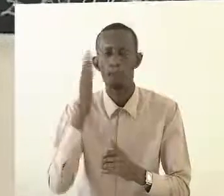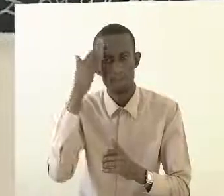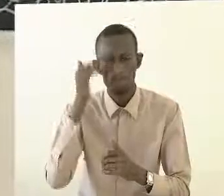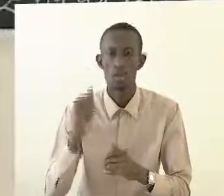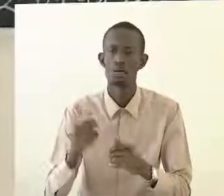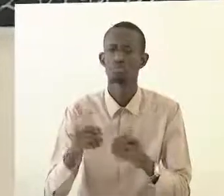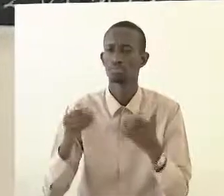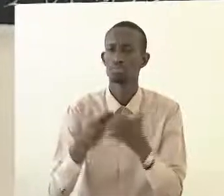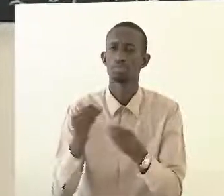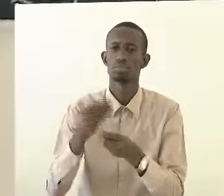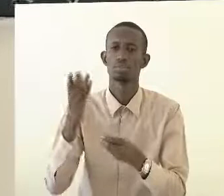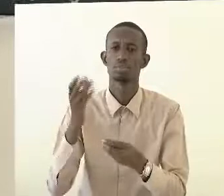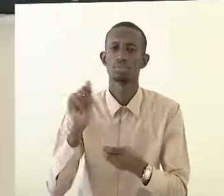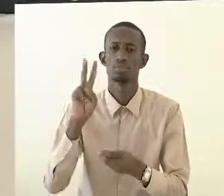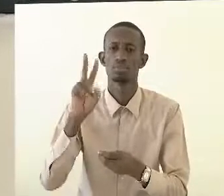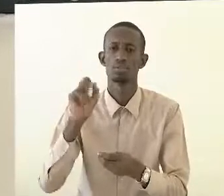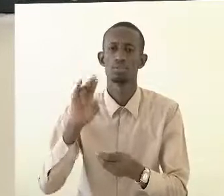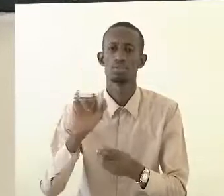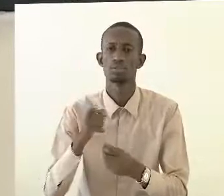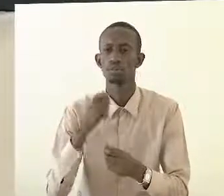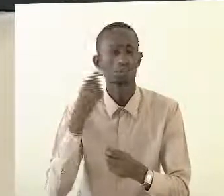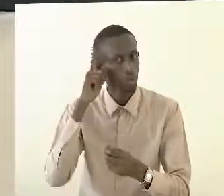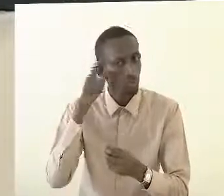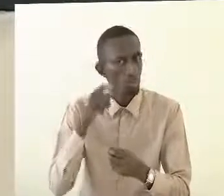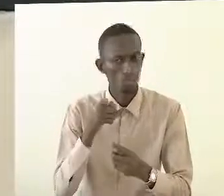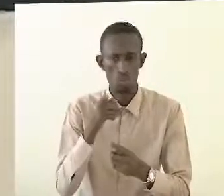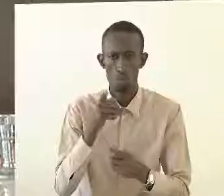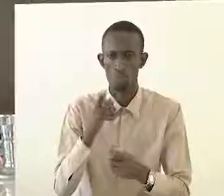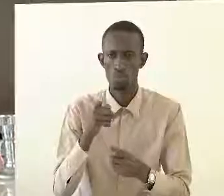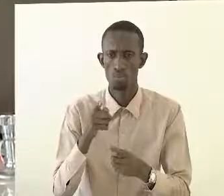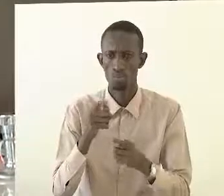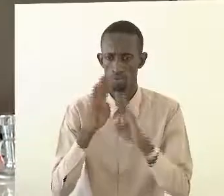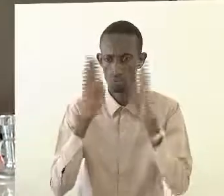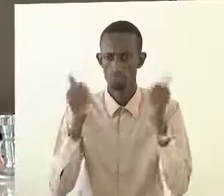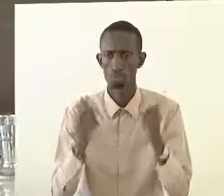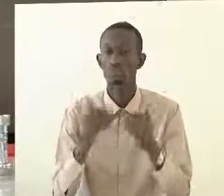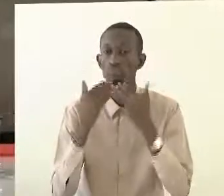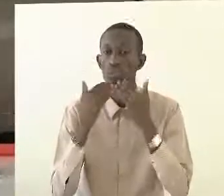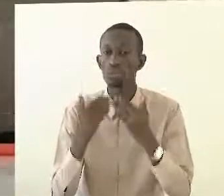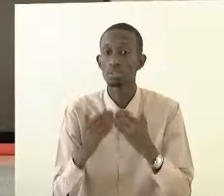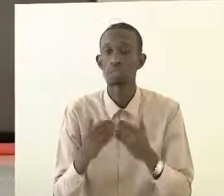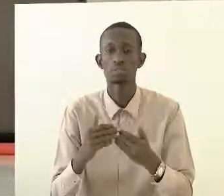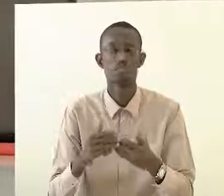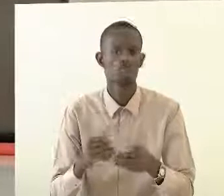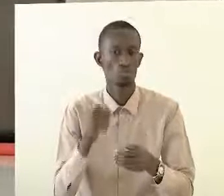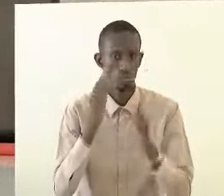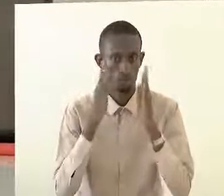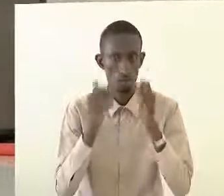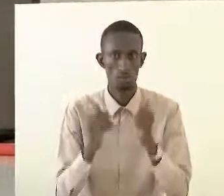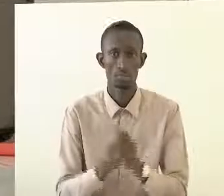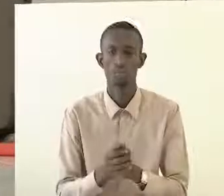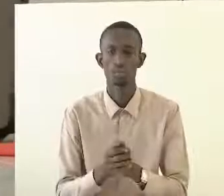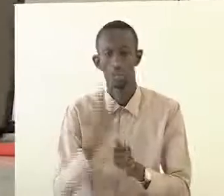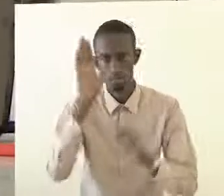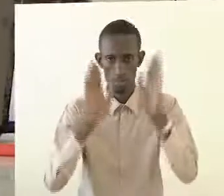variable. I hope everything is clear. Thank you for your attention and